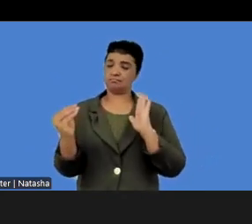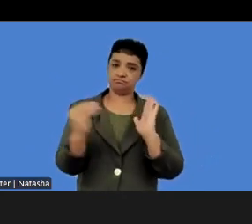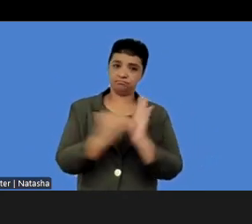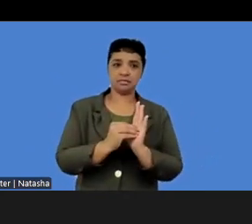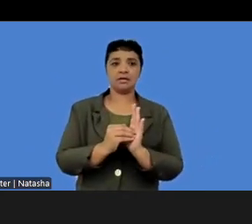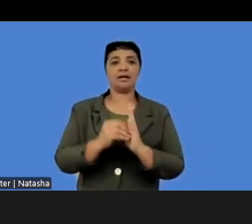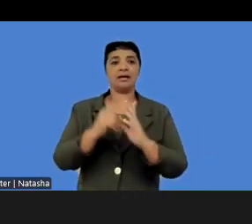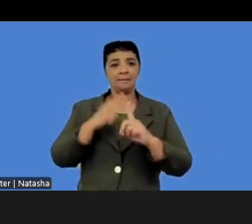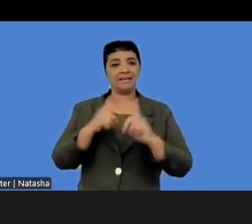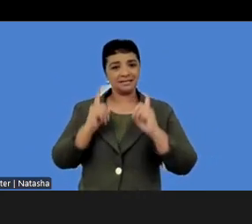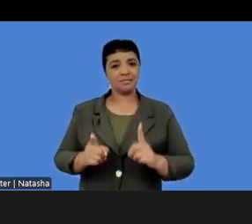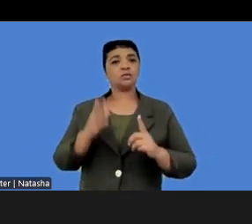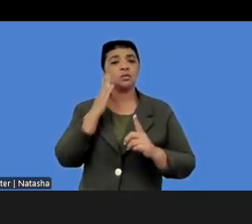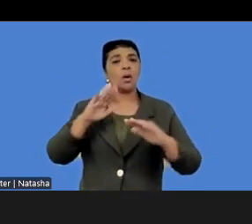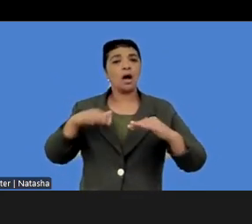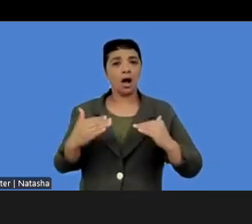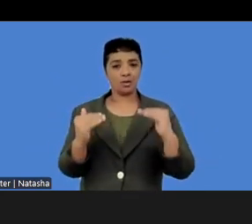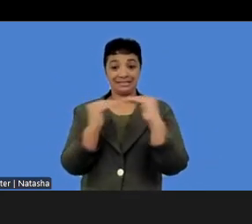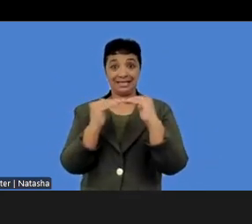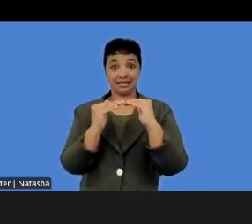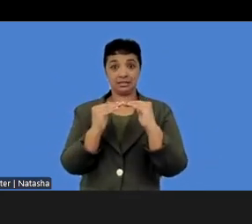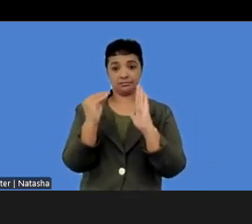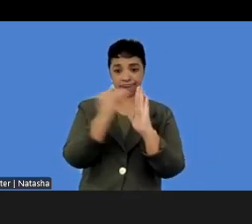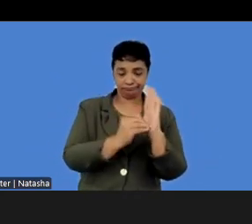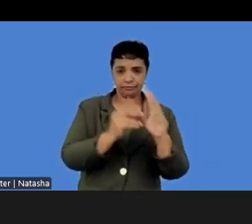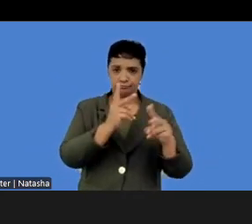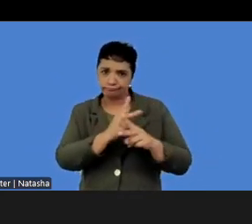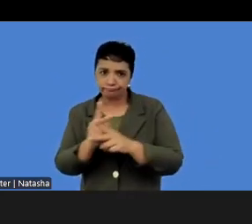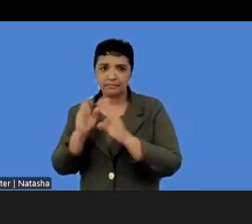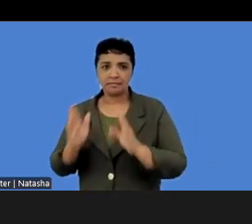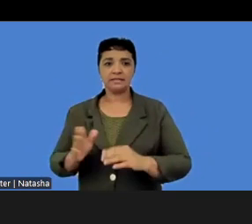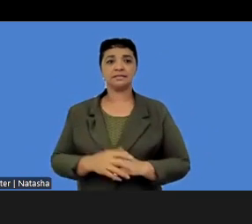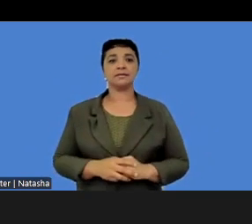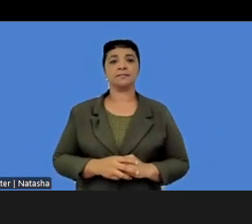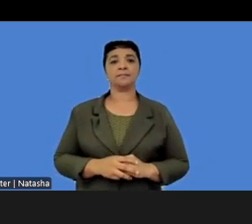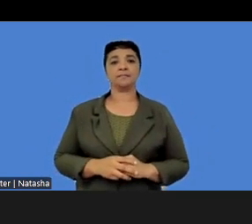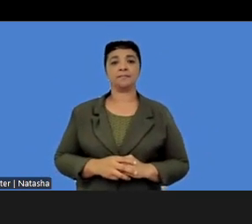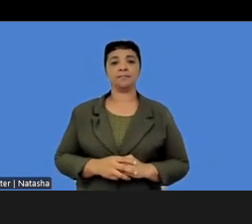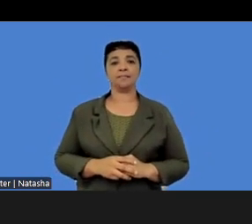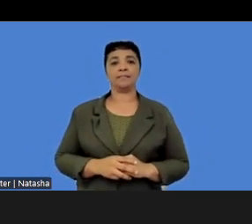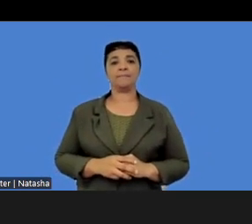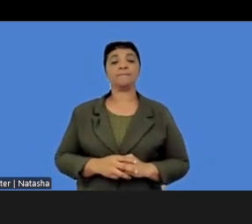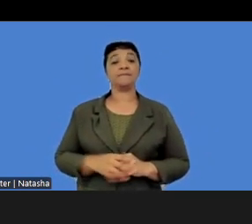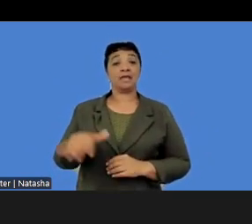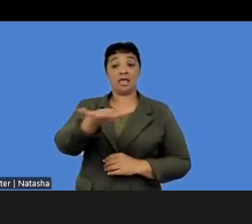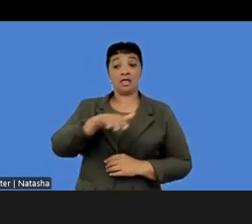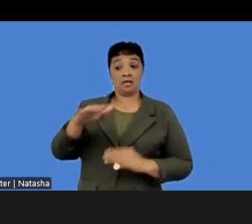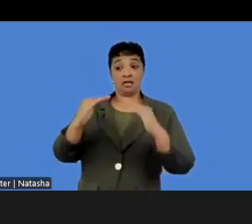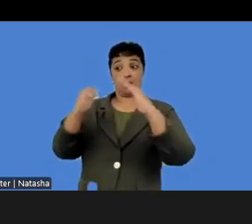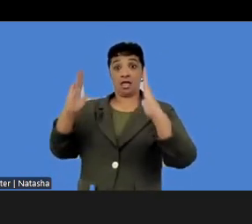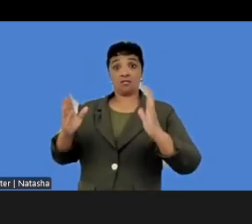inspections must be carried out. Facilities must meet the requirements